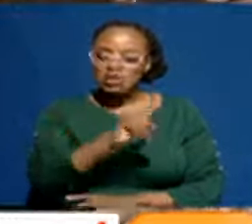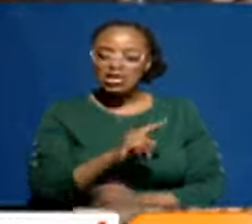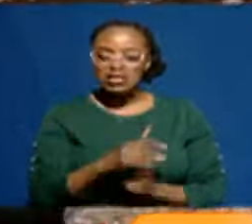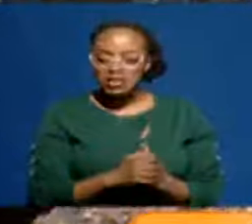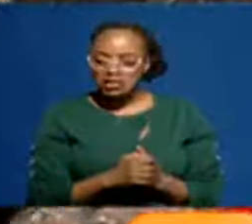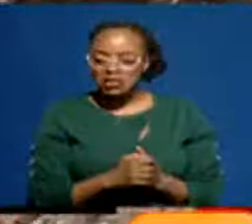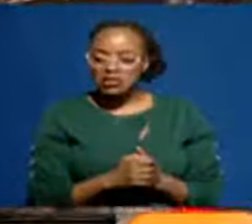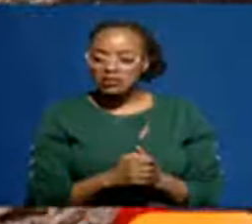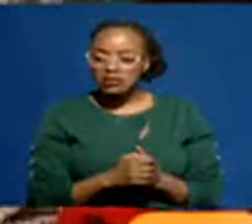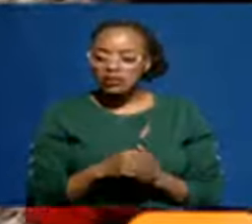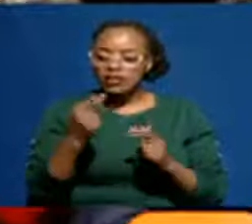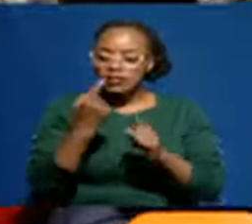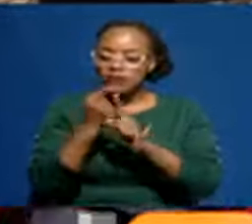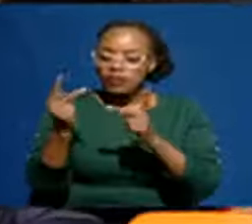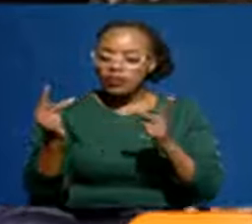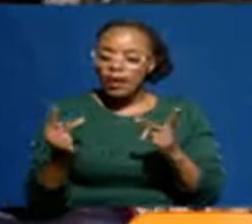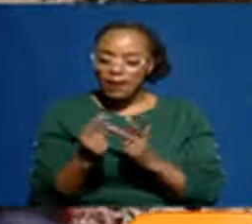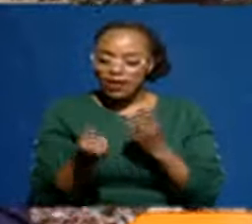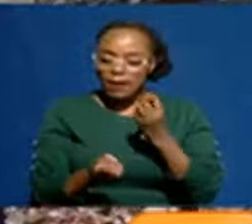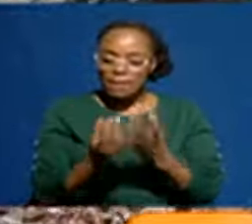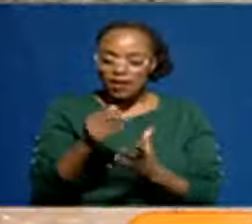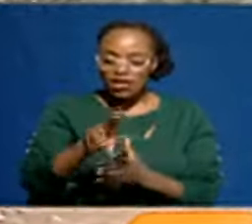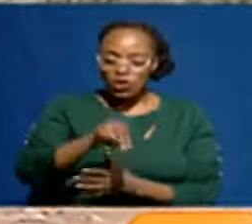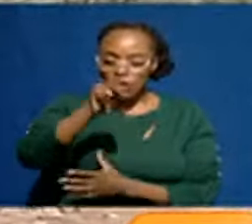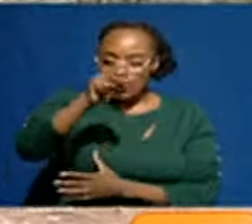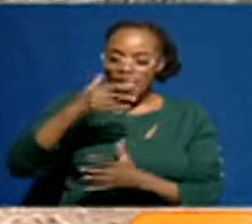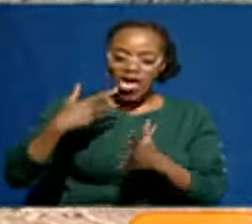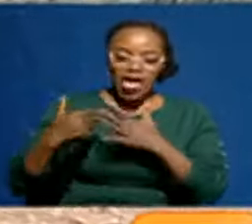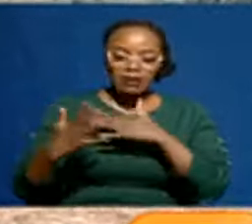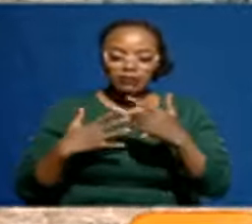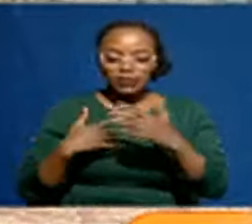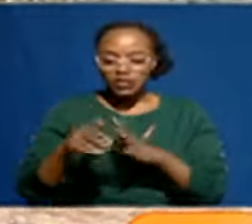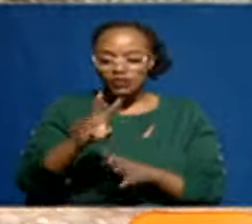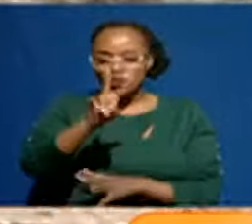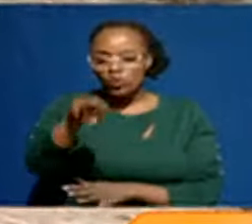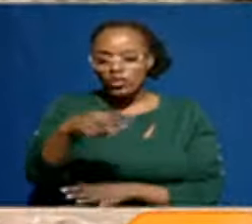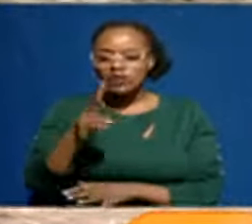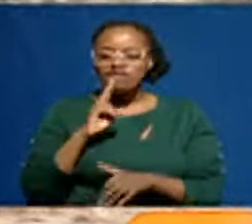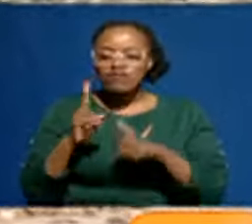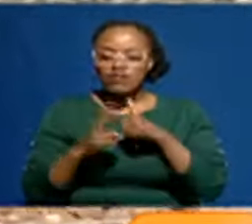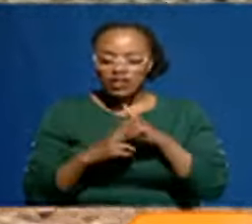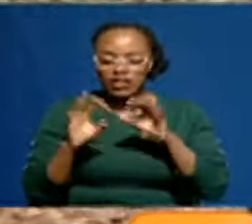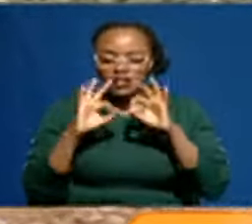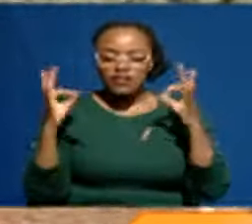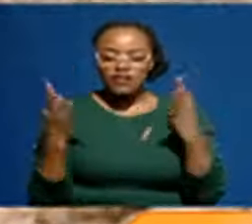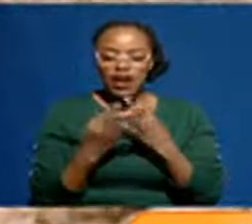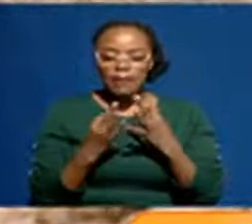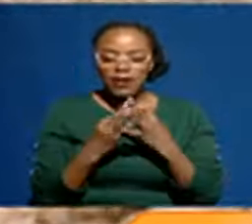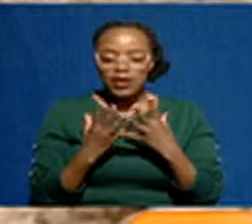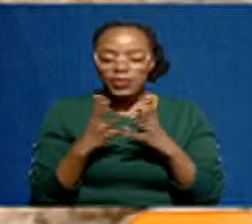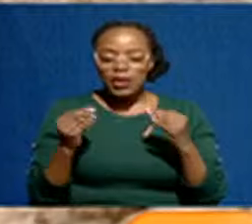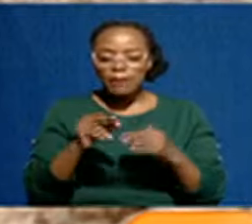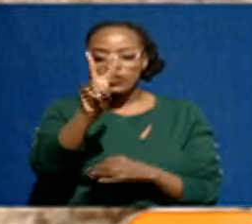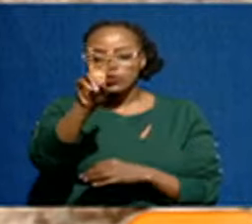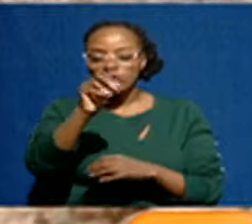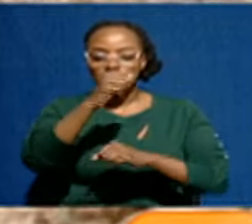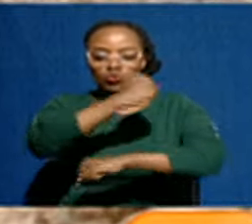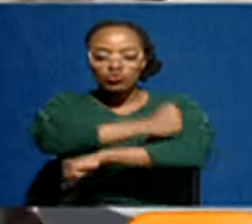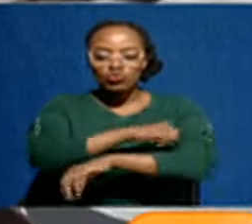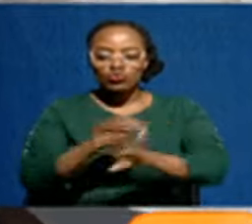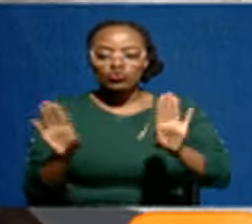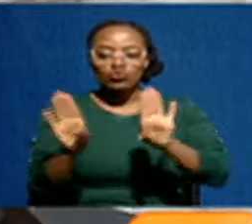Four locations in Baringo North sub-county are deserted, with 2,700 families displaced and 20 schools